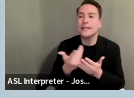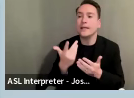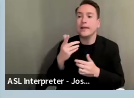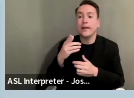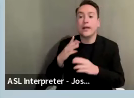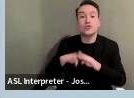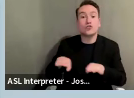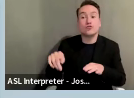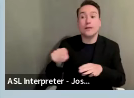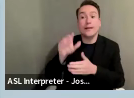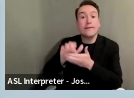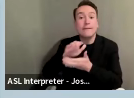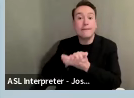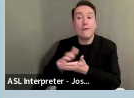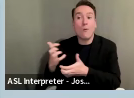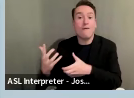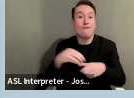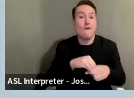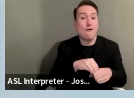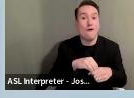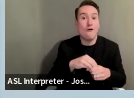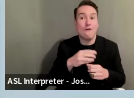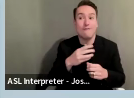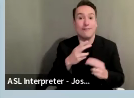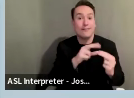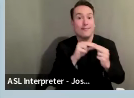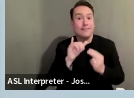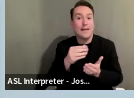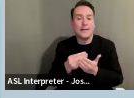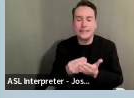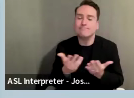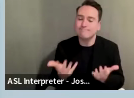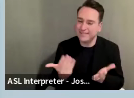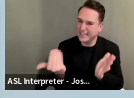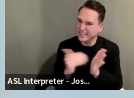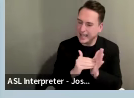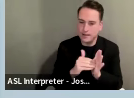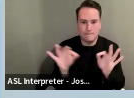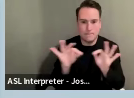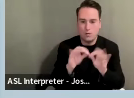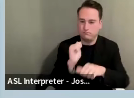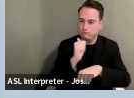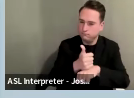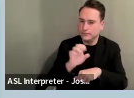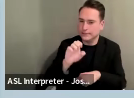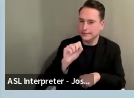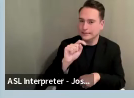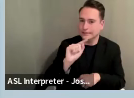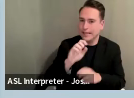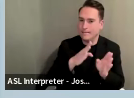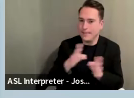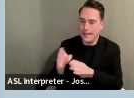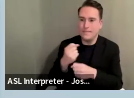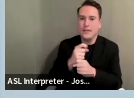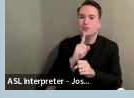which muddies the water. So we much rather, once again, have all of you complete estate planning so that you will help keep the family peace